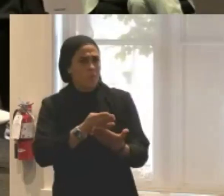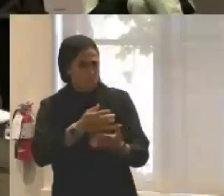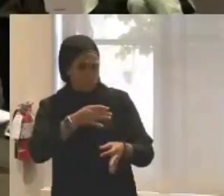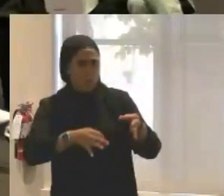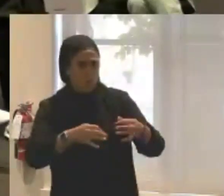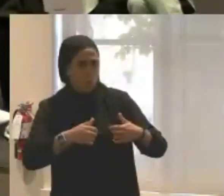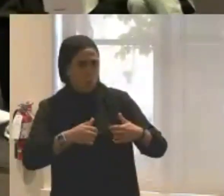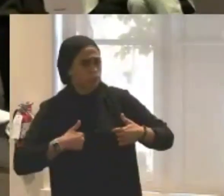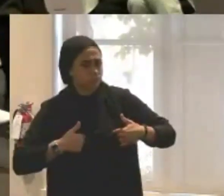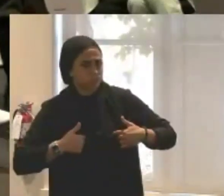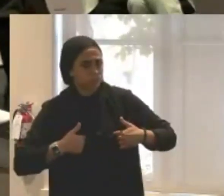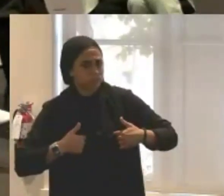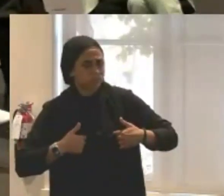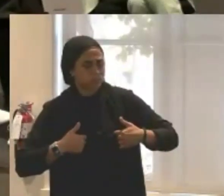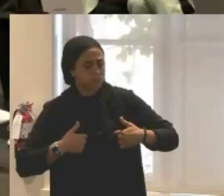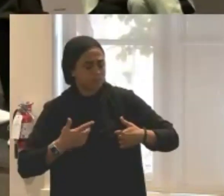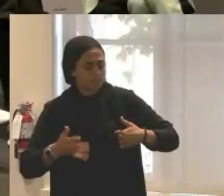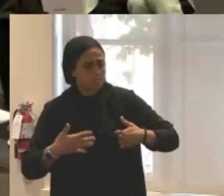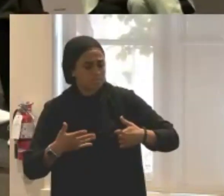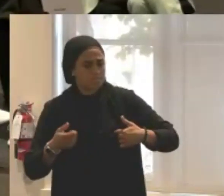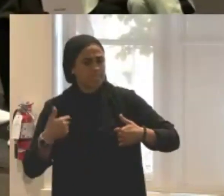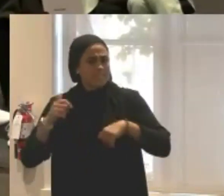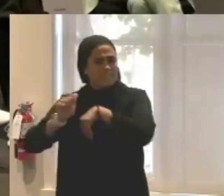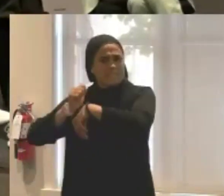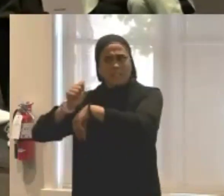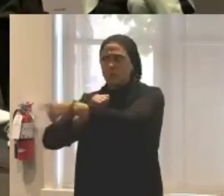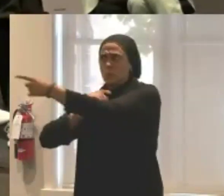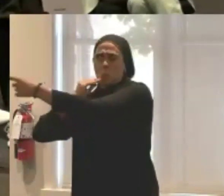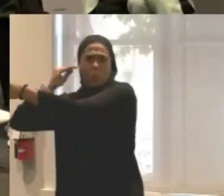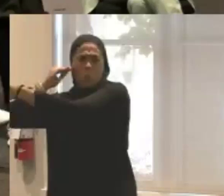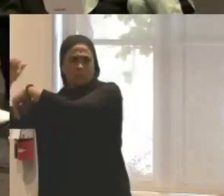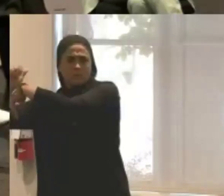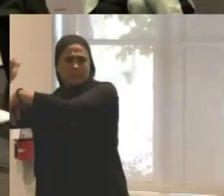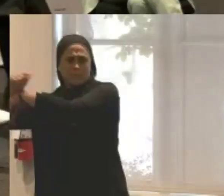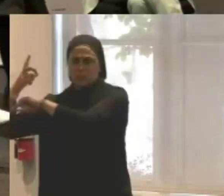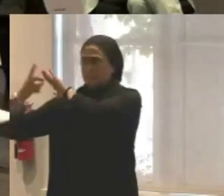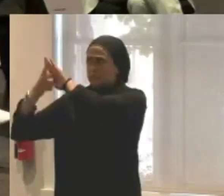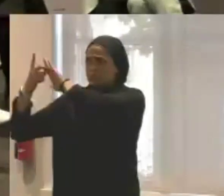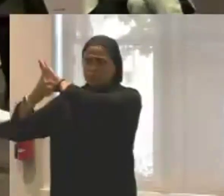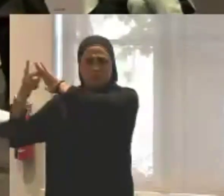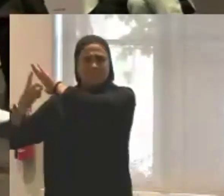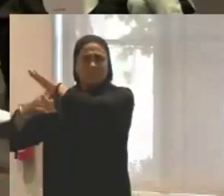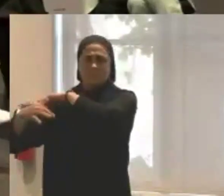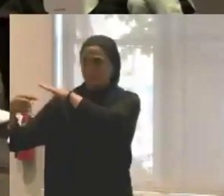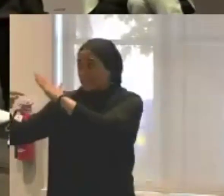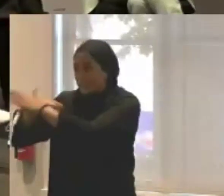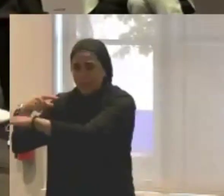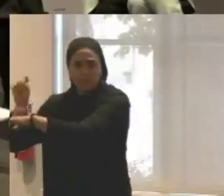that they are, you know, in danger of being discriminated against or being